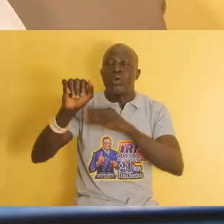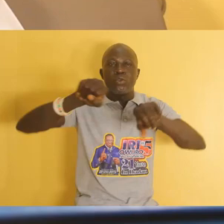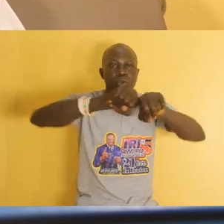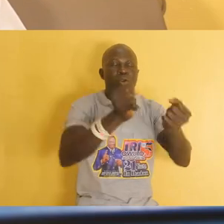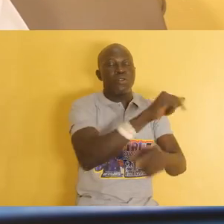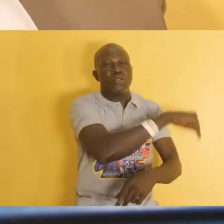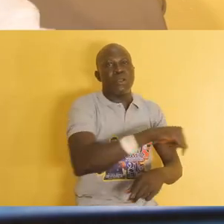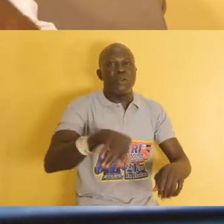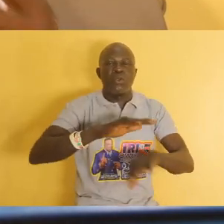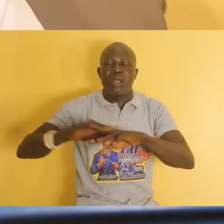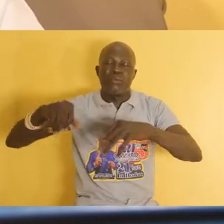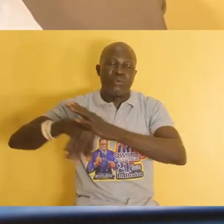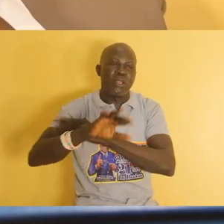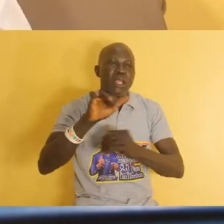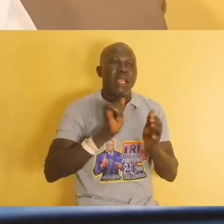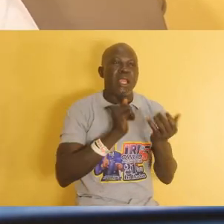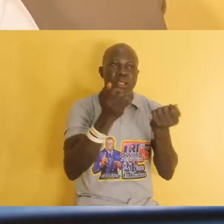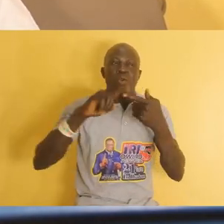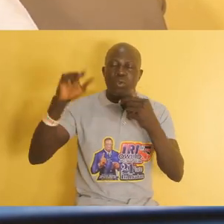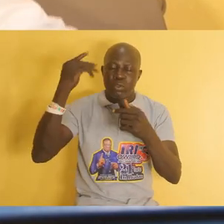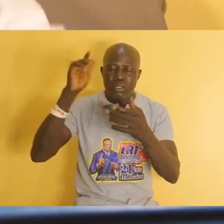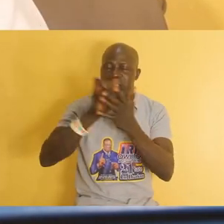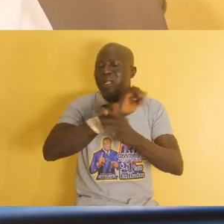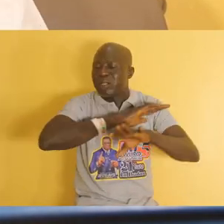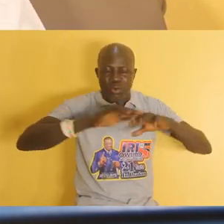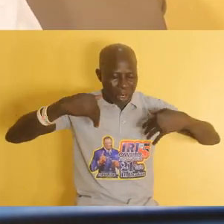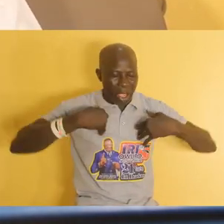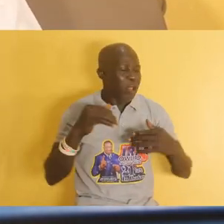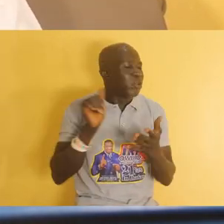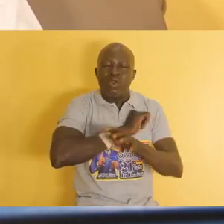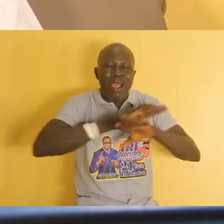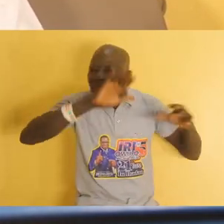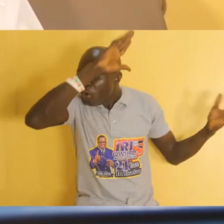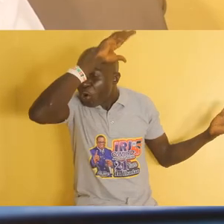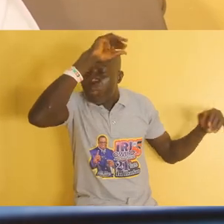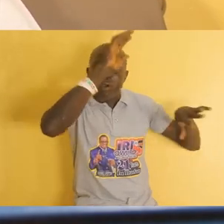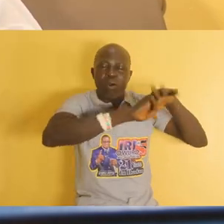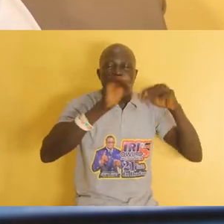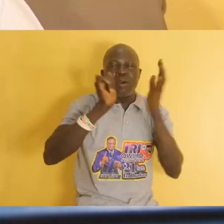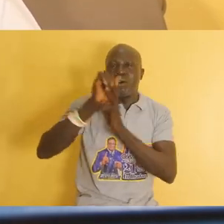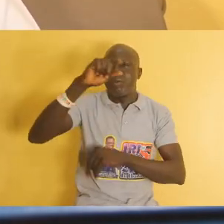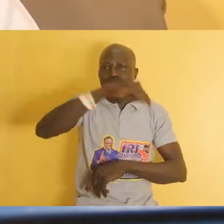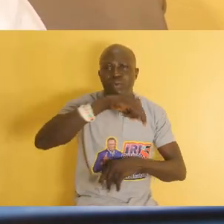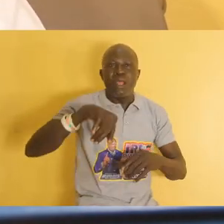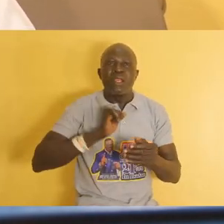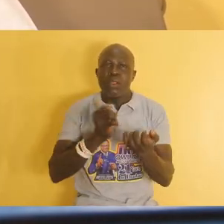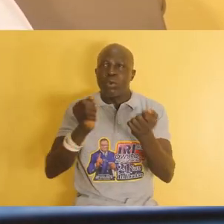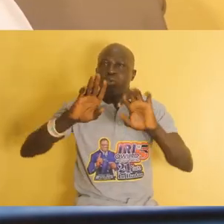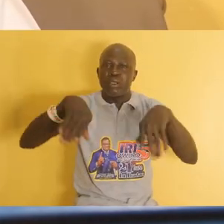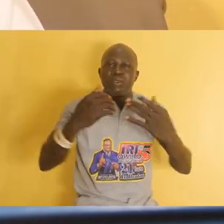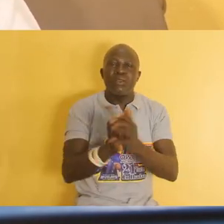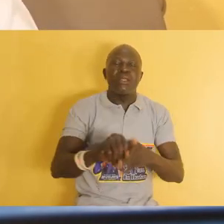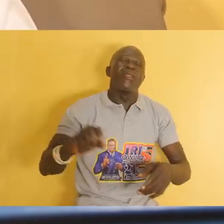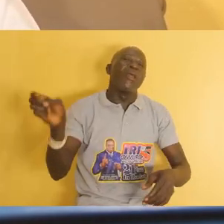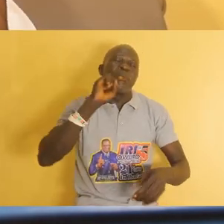people that are not present their faith and they don't have faith again. Ben, I'm a fierce man. We